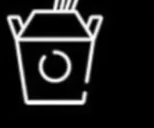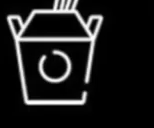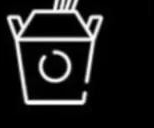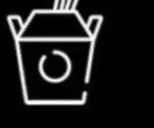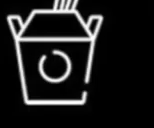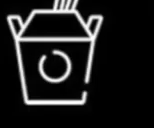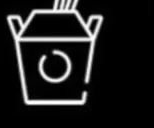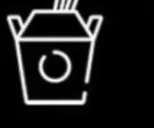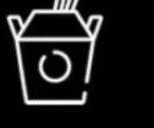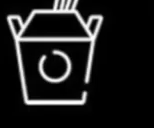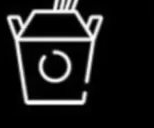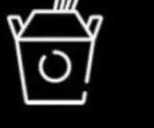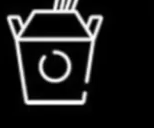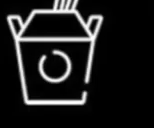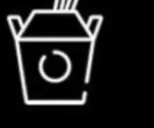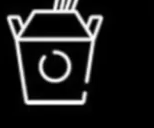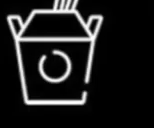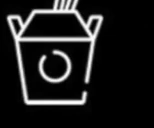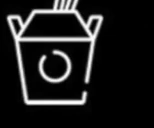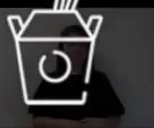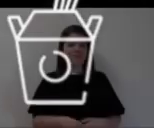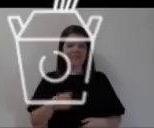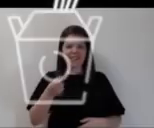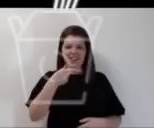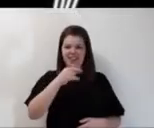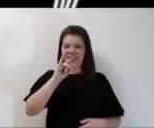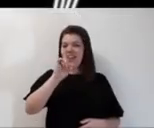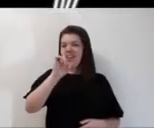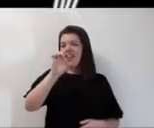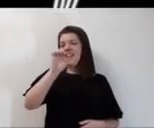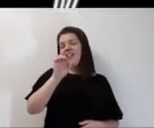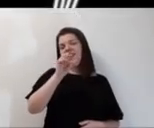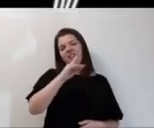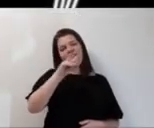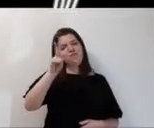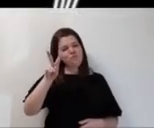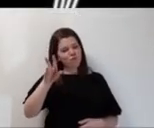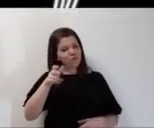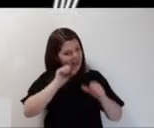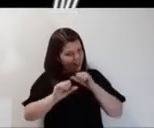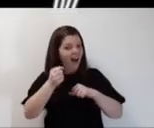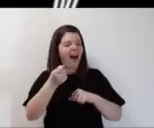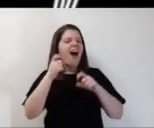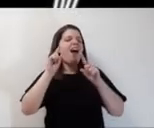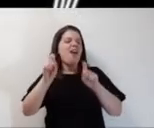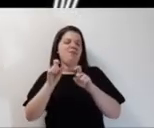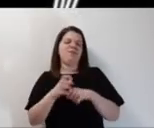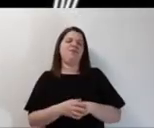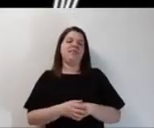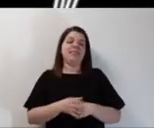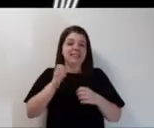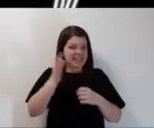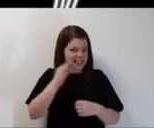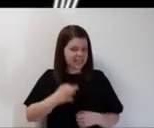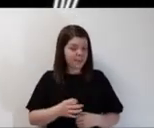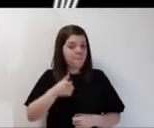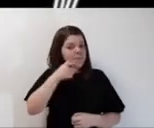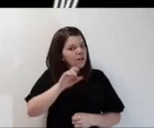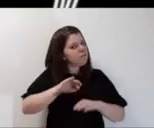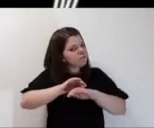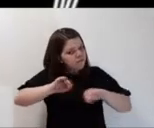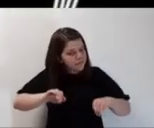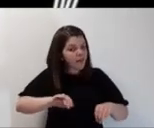First of all, what is Agiledu? Agiledu is an acronym joining Agile methods and education.